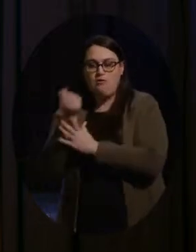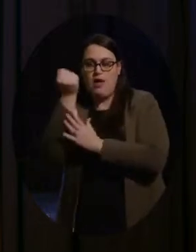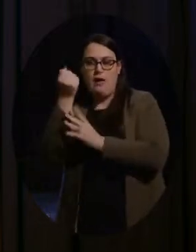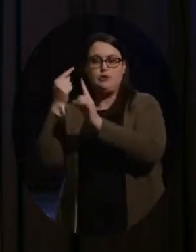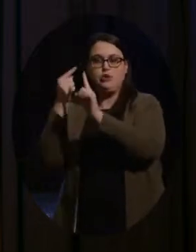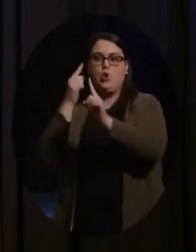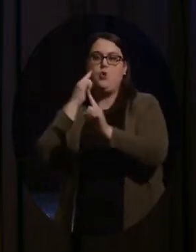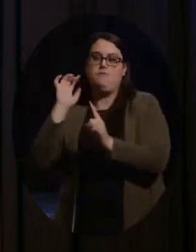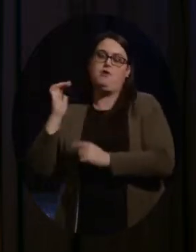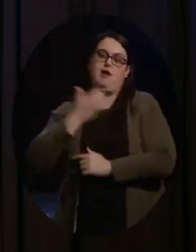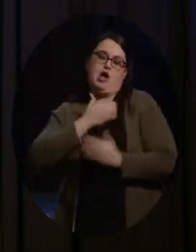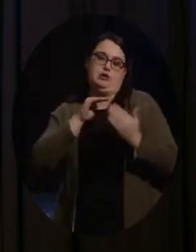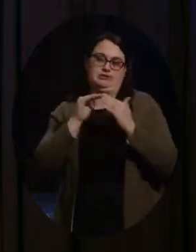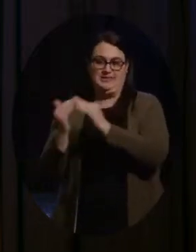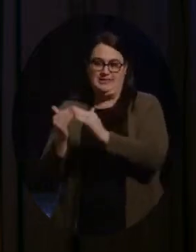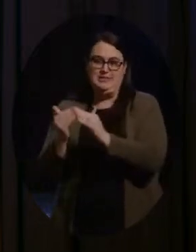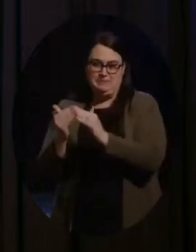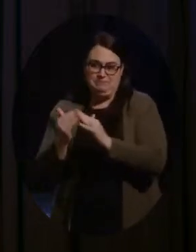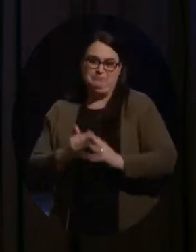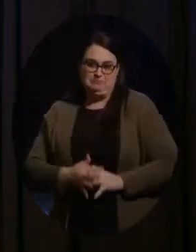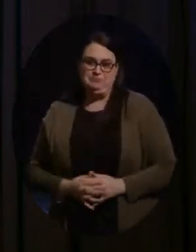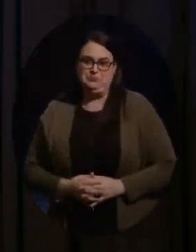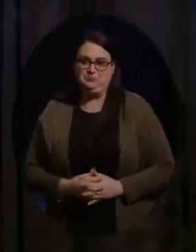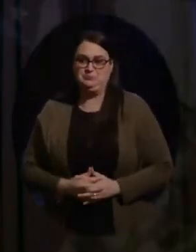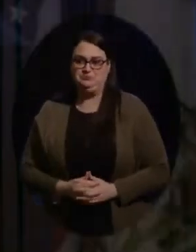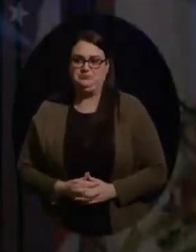for our city.